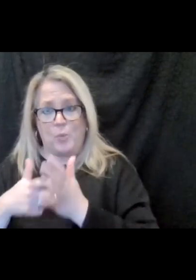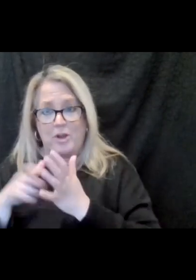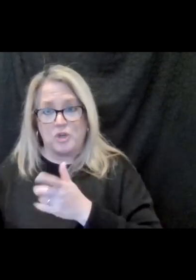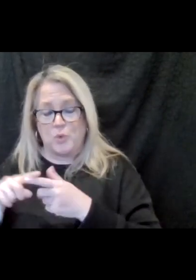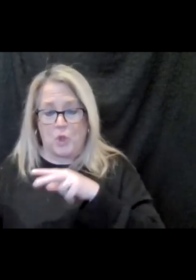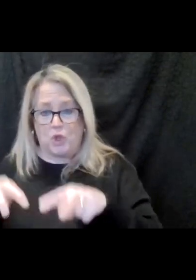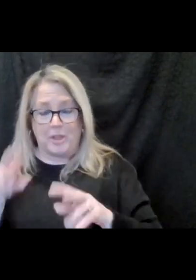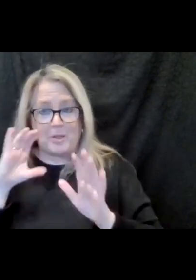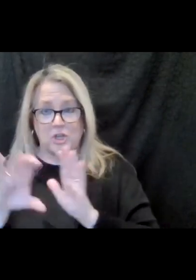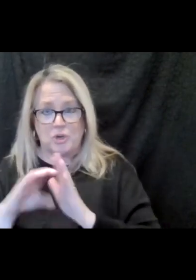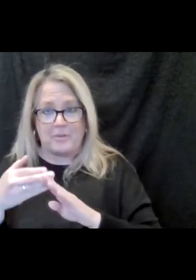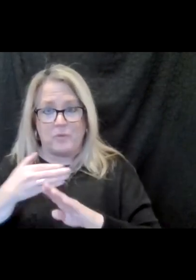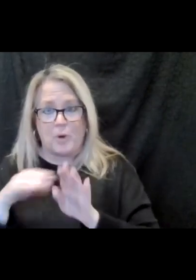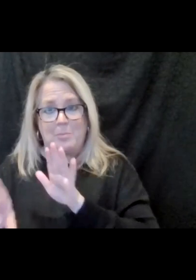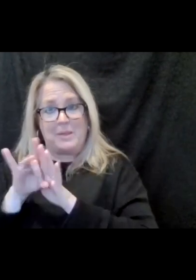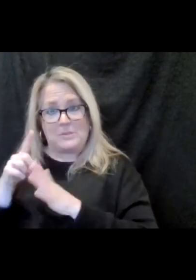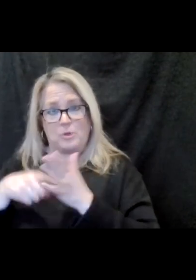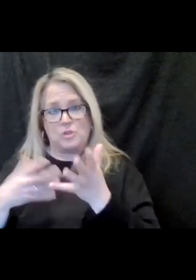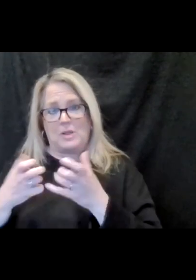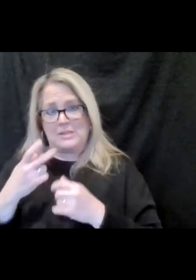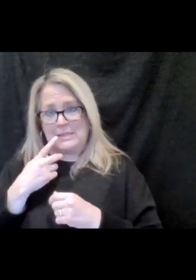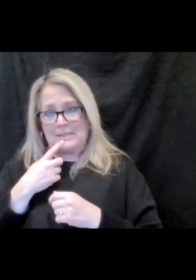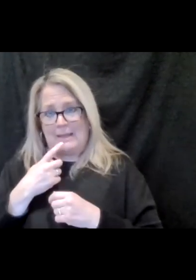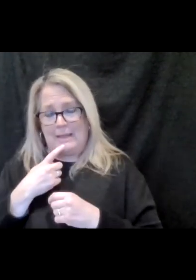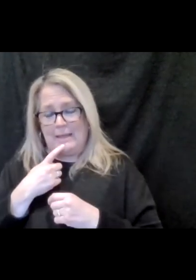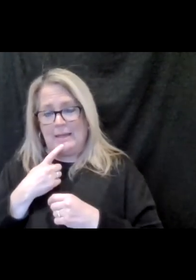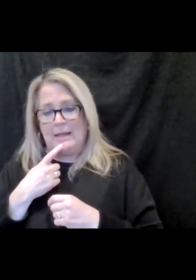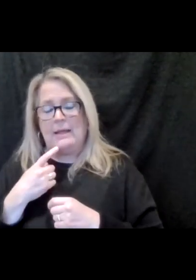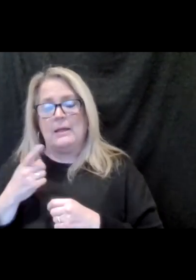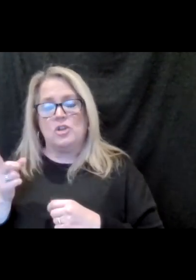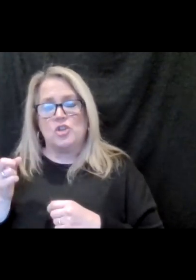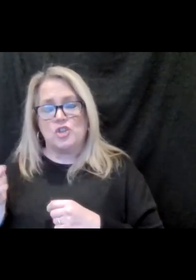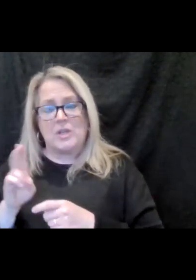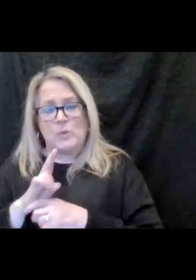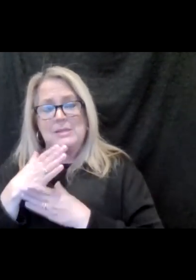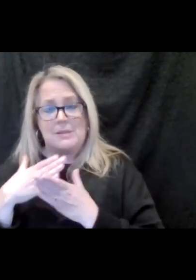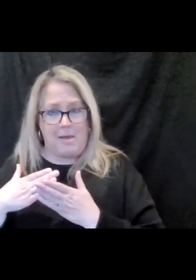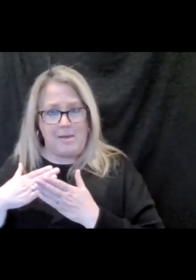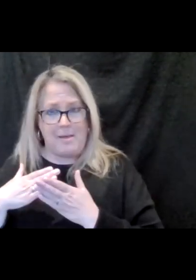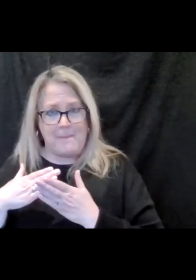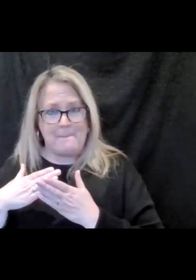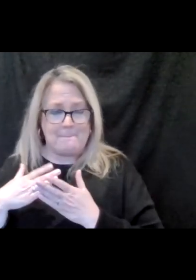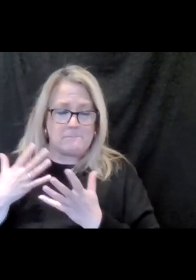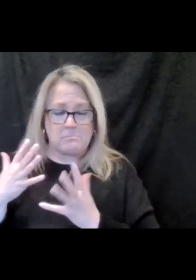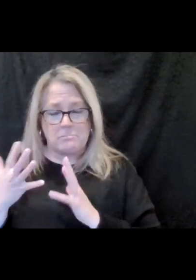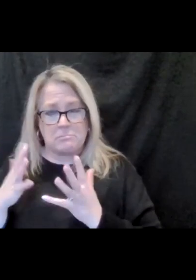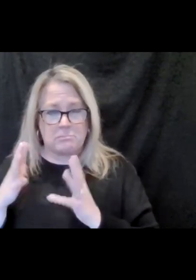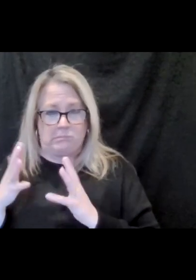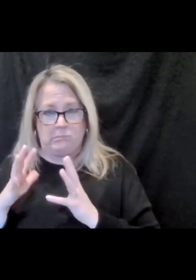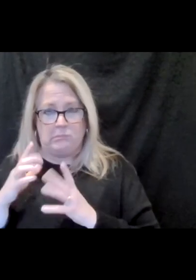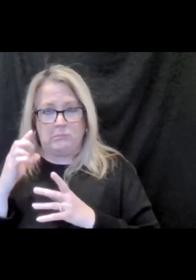picture before she selects what she wants to say. She does use some reasonably